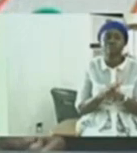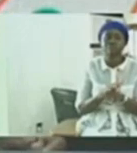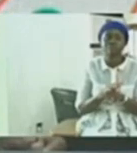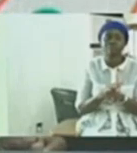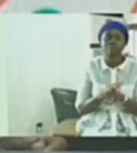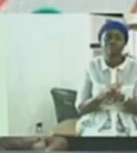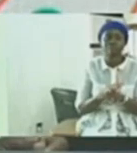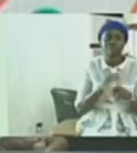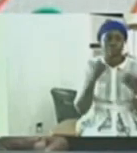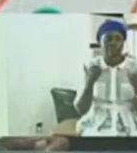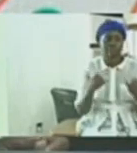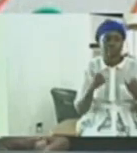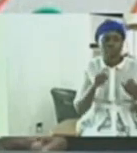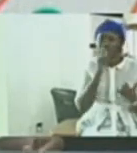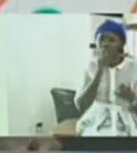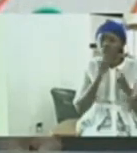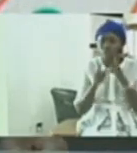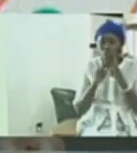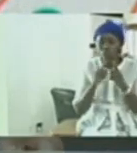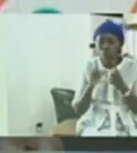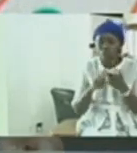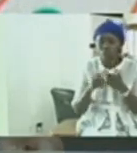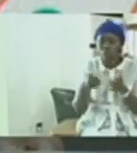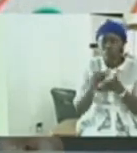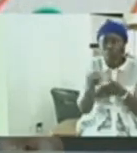And I'm talking to those of you who are my children.